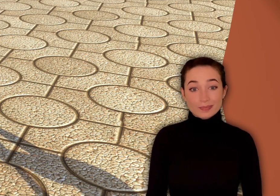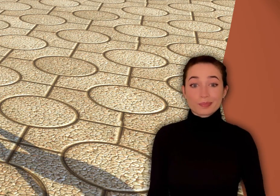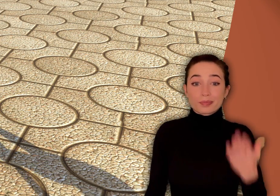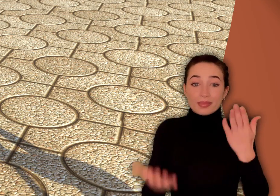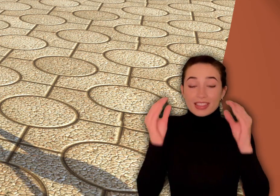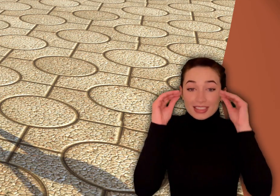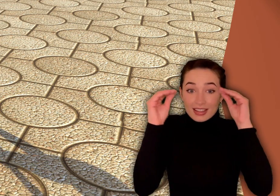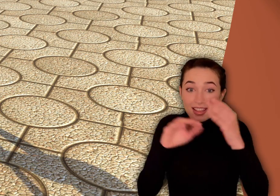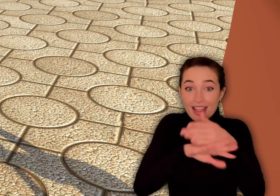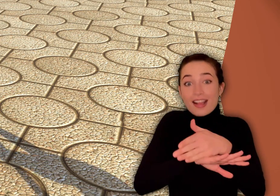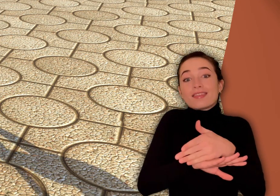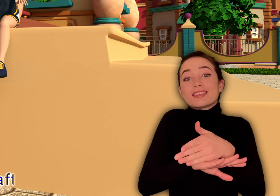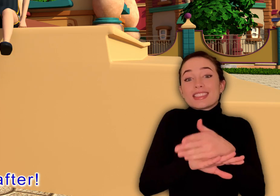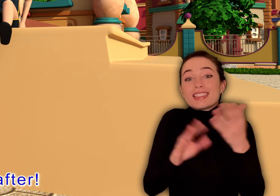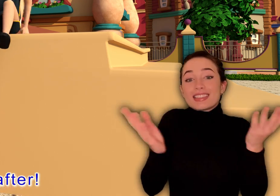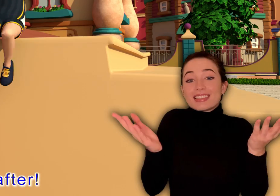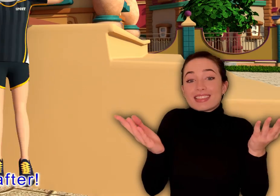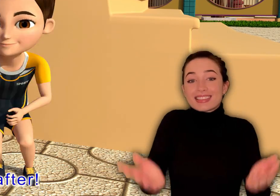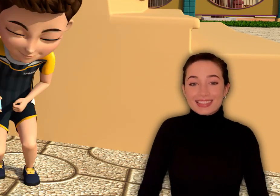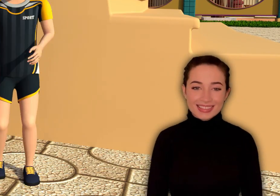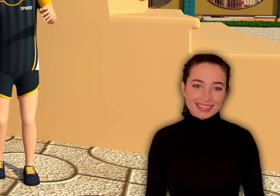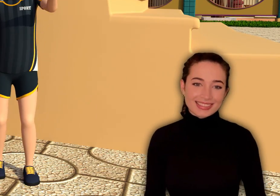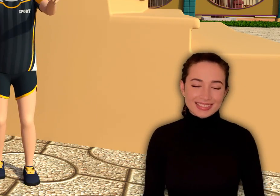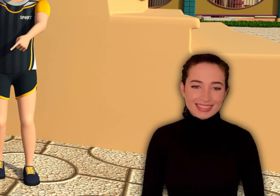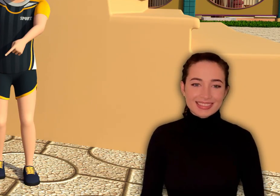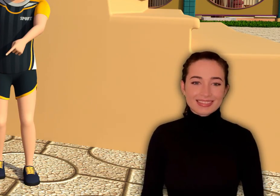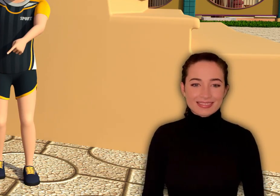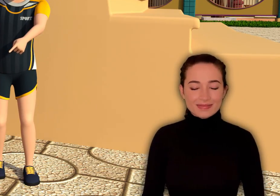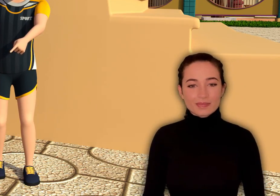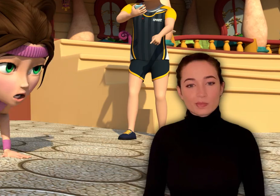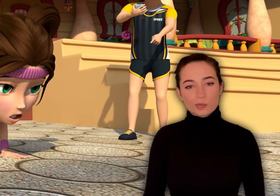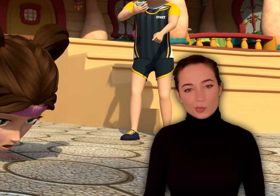after and maybe we'll teach it